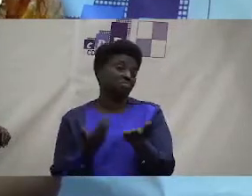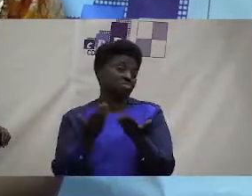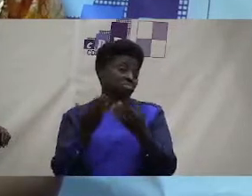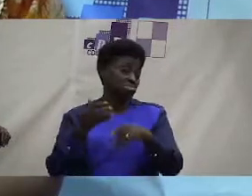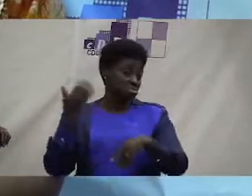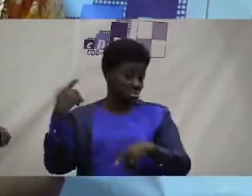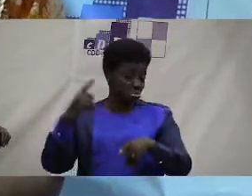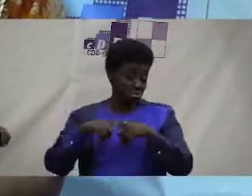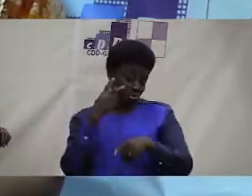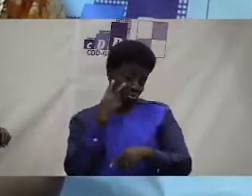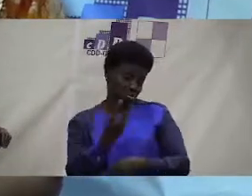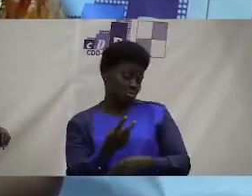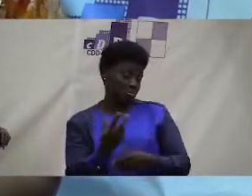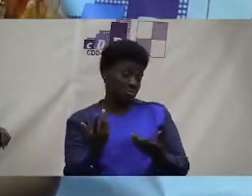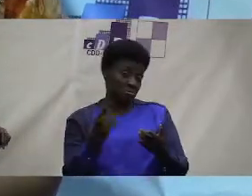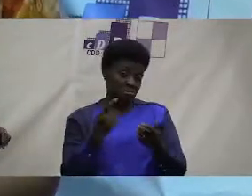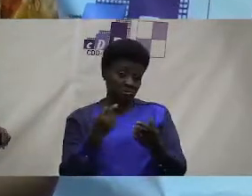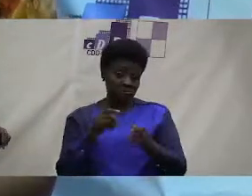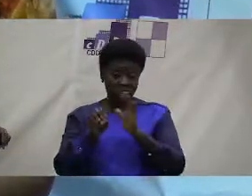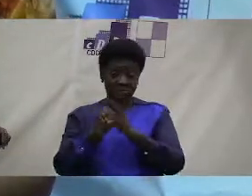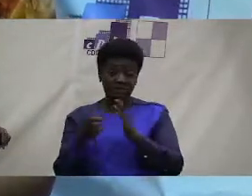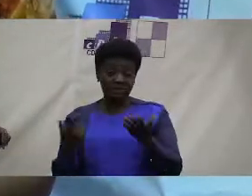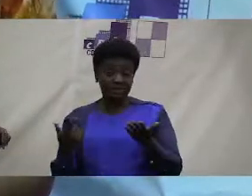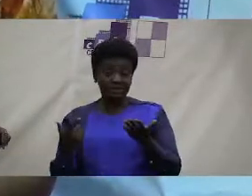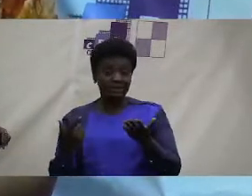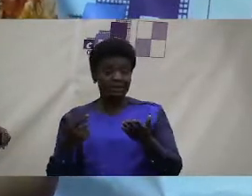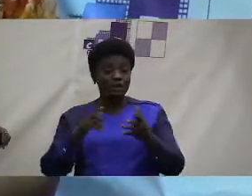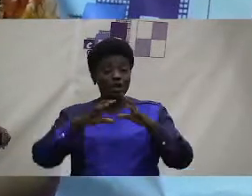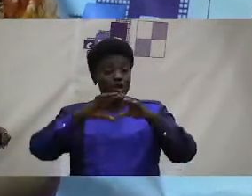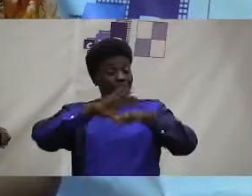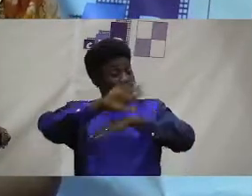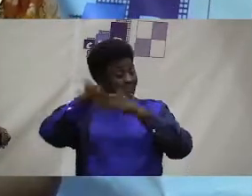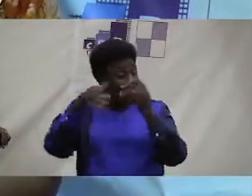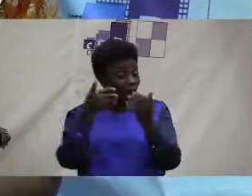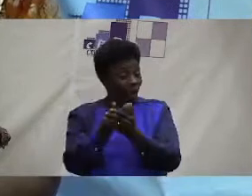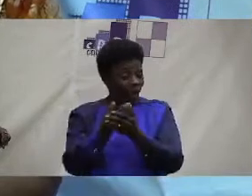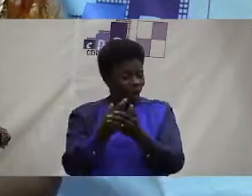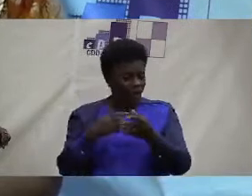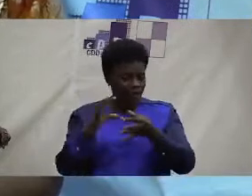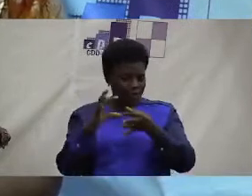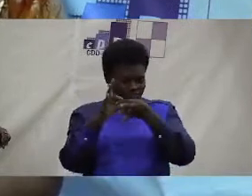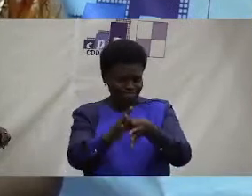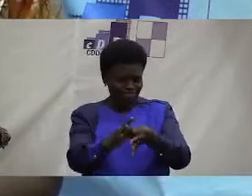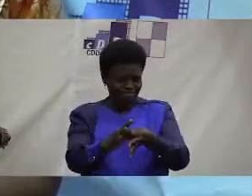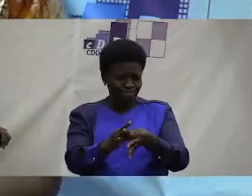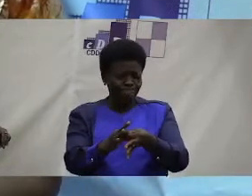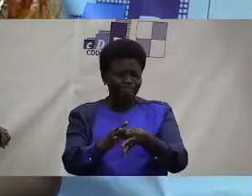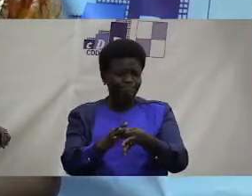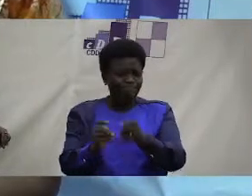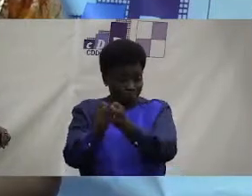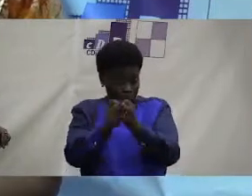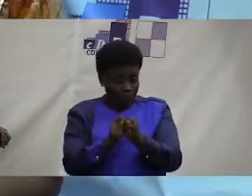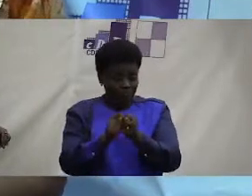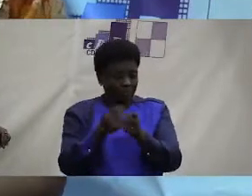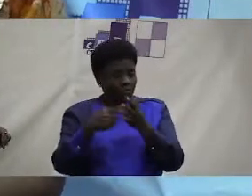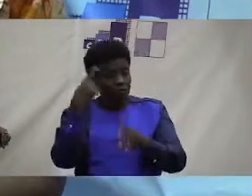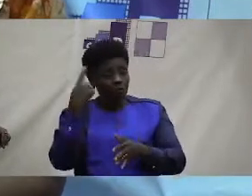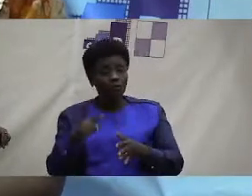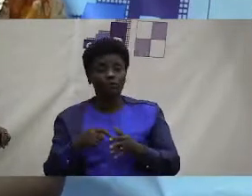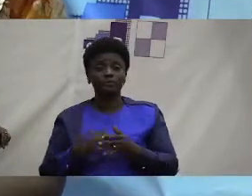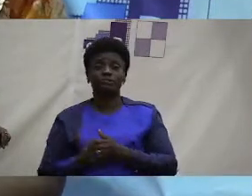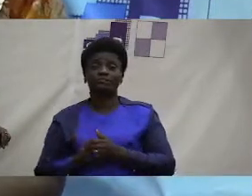I'll see will be the Gambian case of how collectively we banded together and were able to get